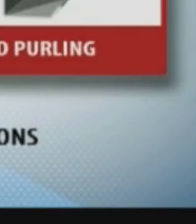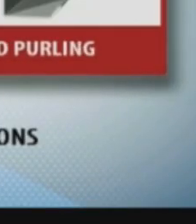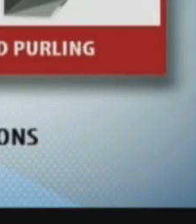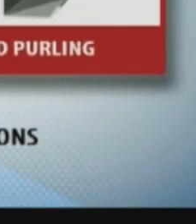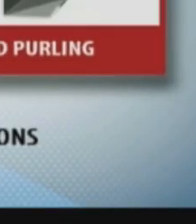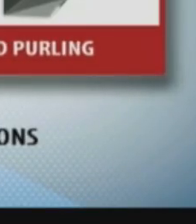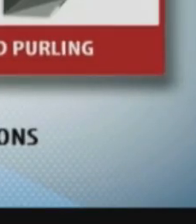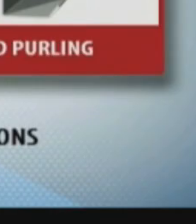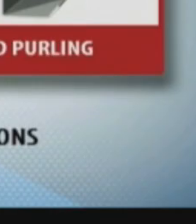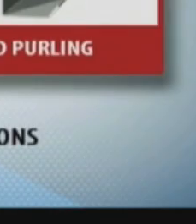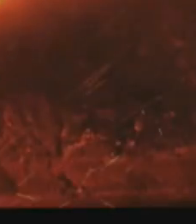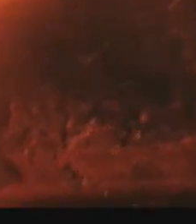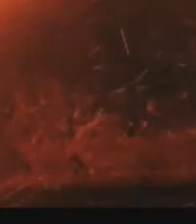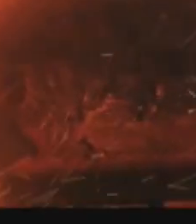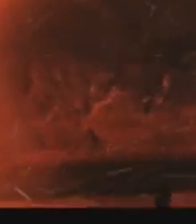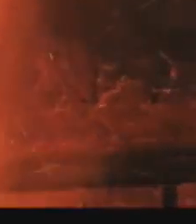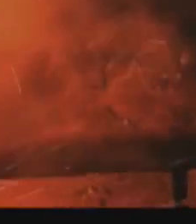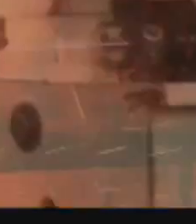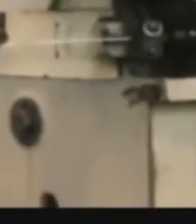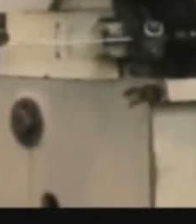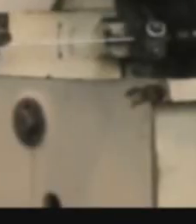decades.